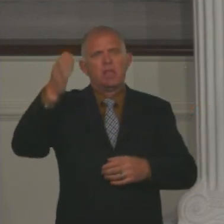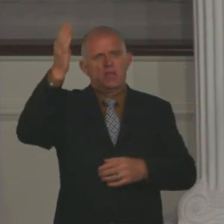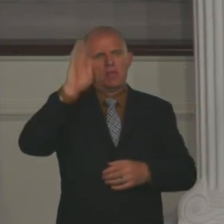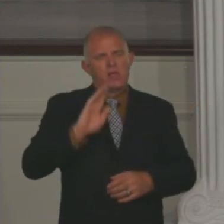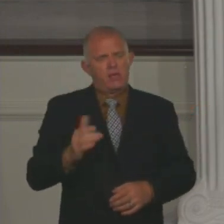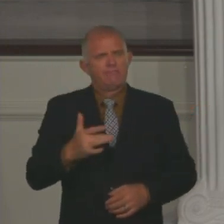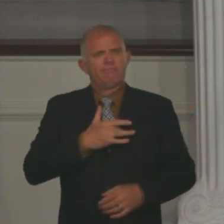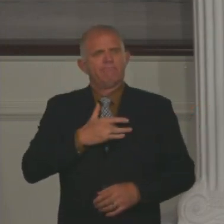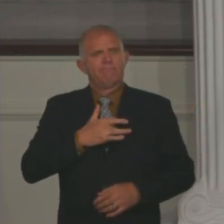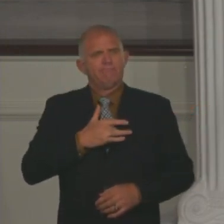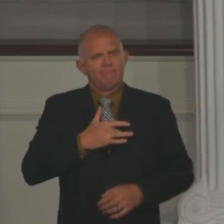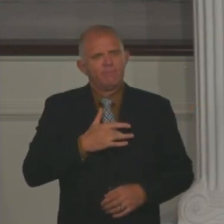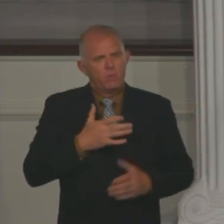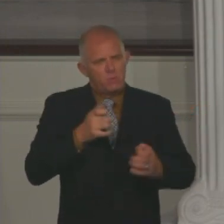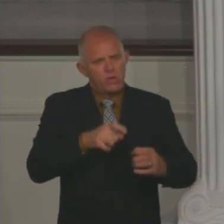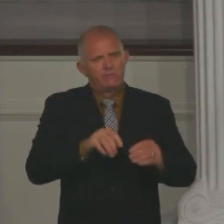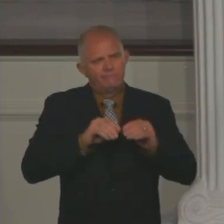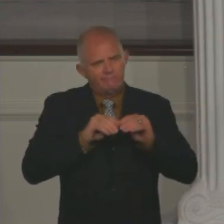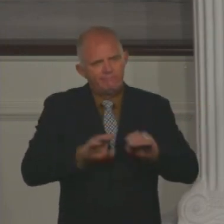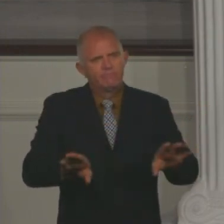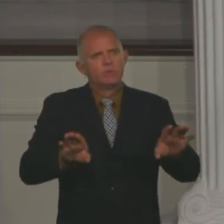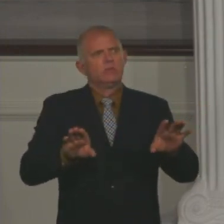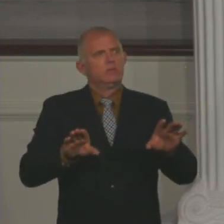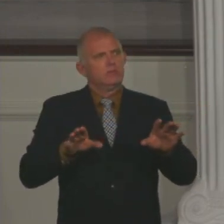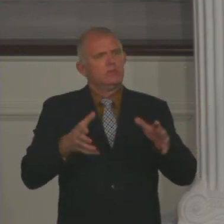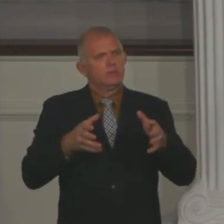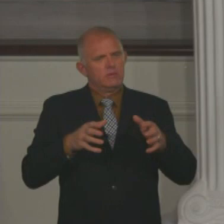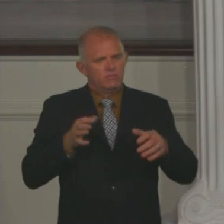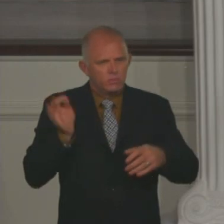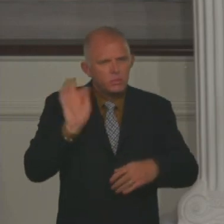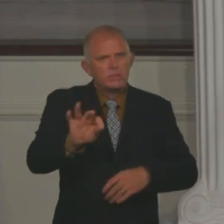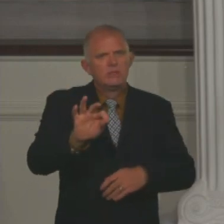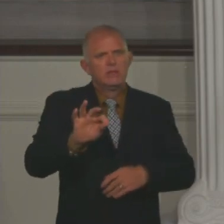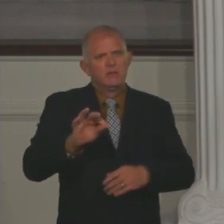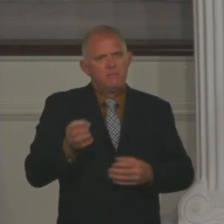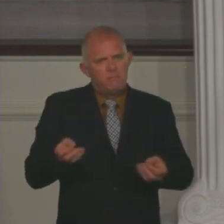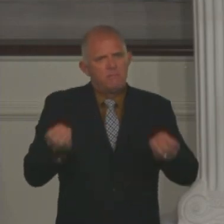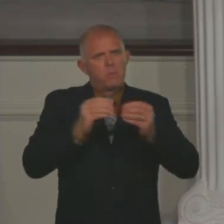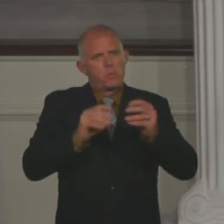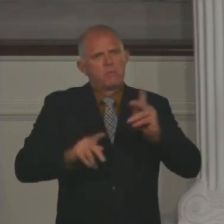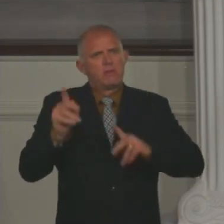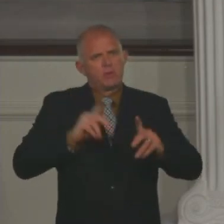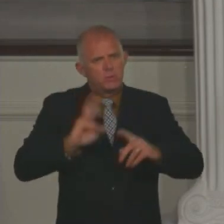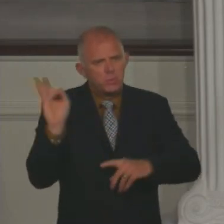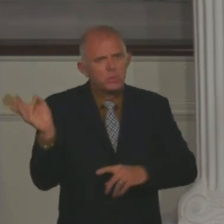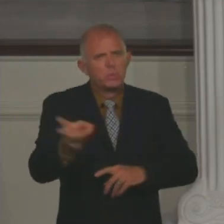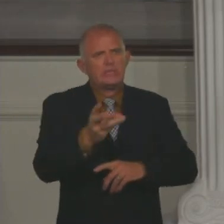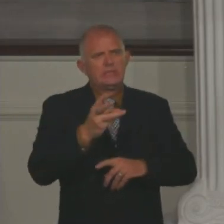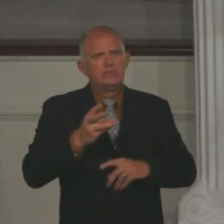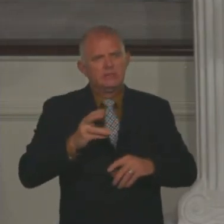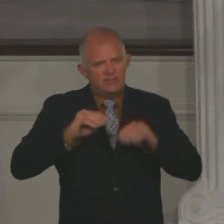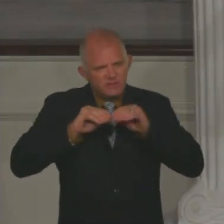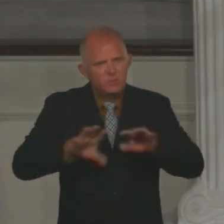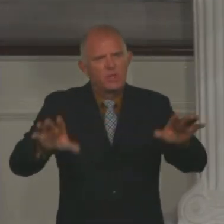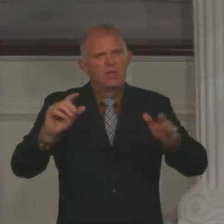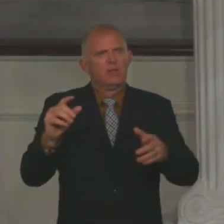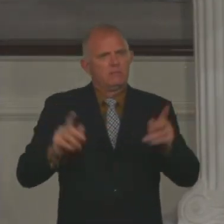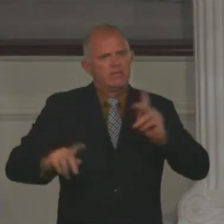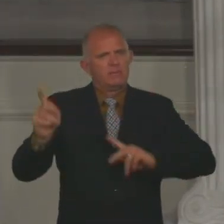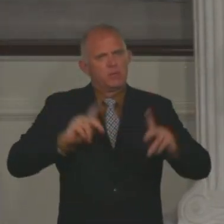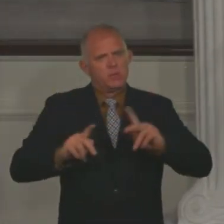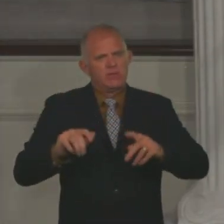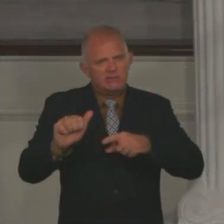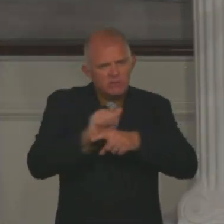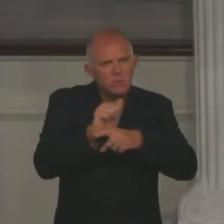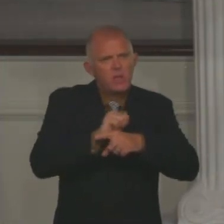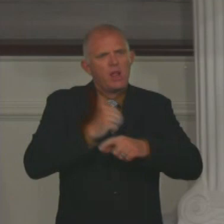his heart, to put a fire in the pulpits, to put soul winners on the street, to send people out that would disciple others,